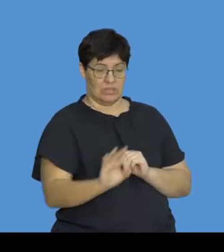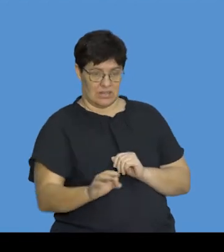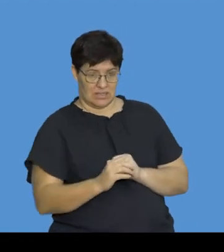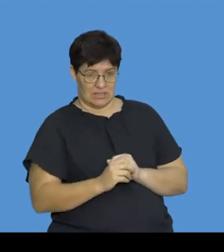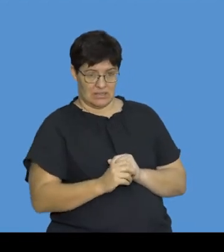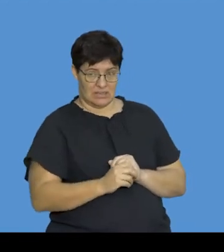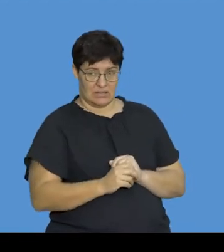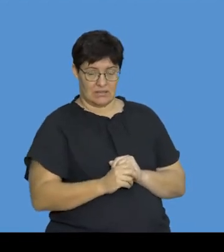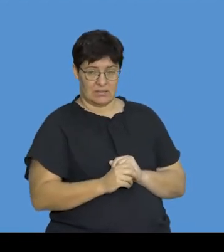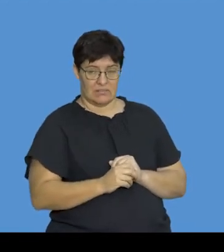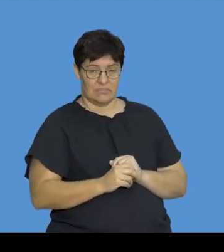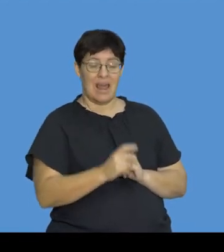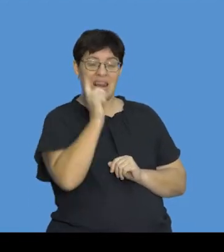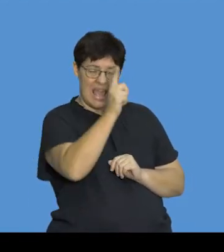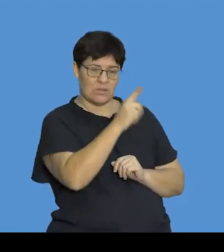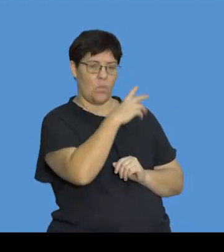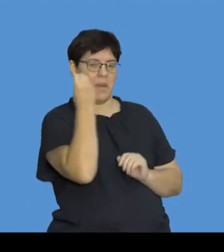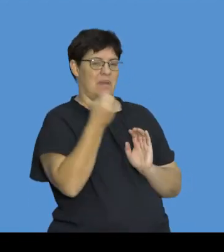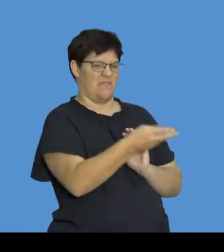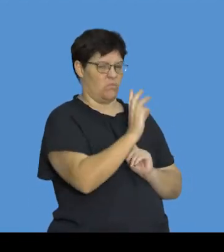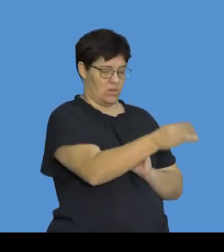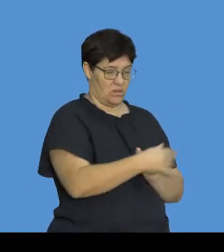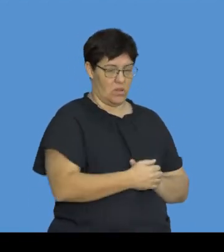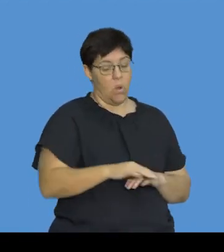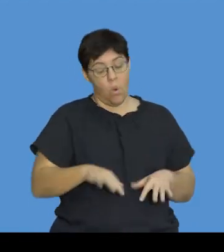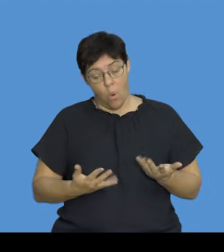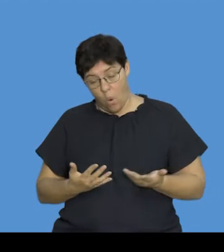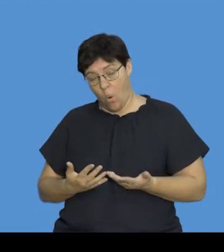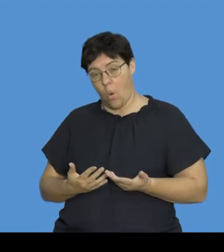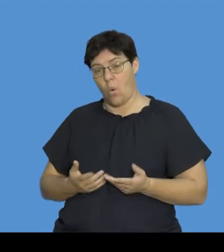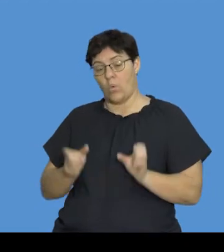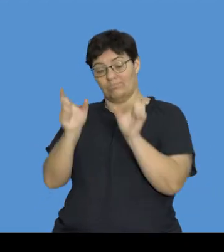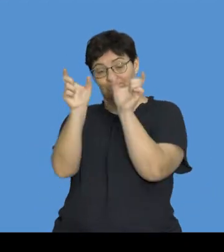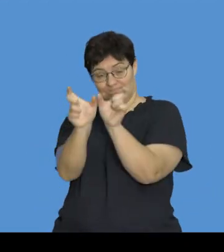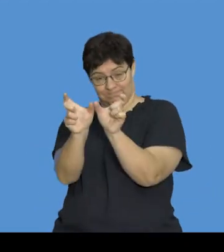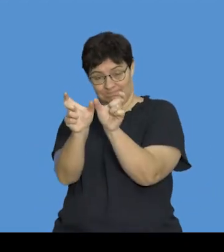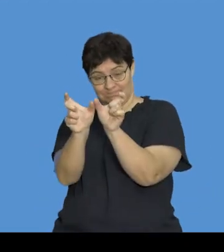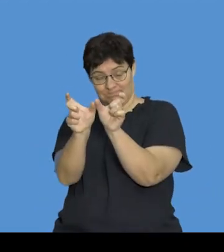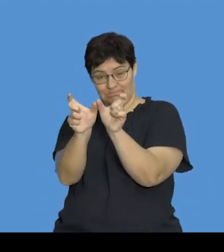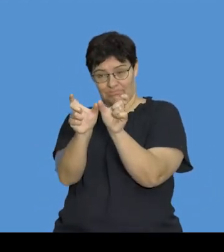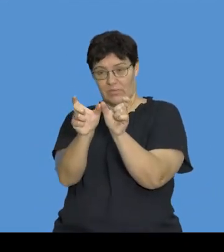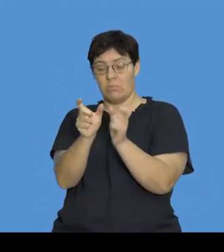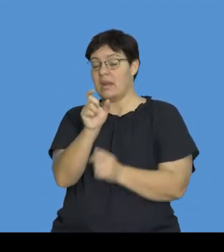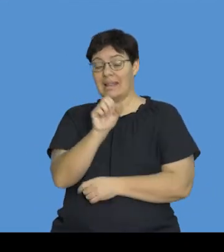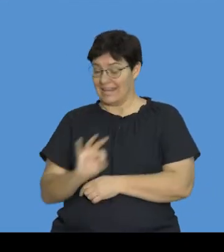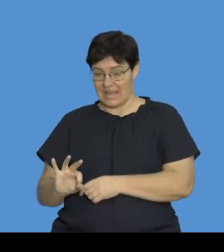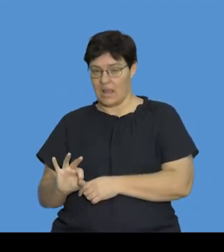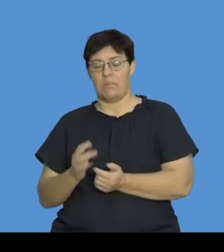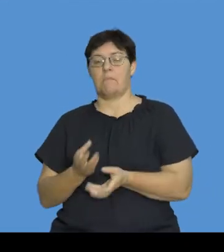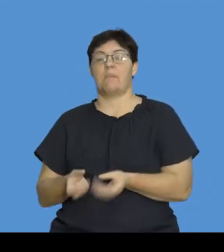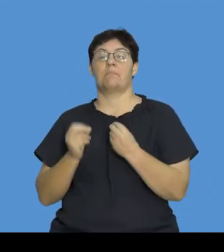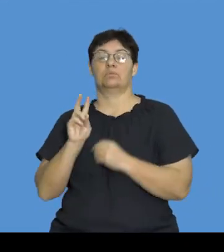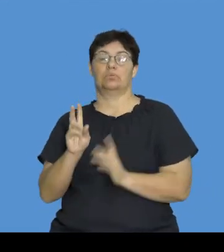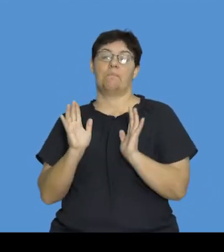this something at a later stage. Or you can multiply two binomials. Instead of getting three terms, you then